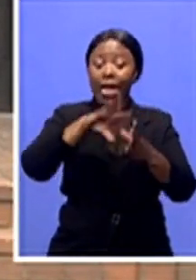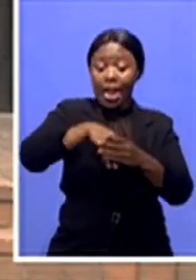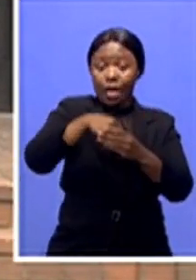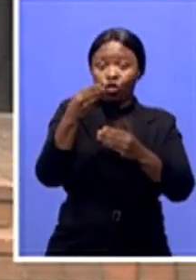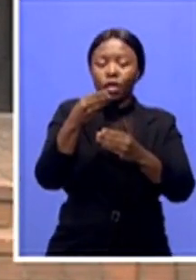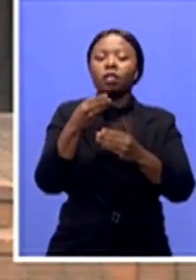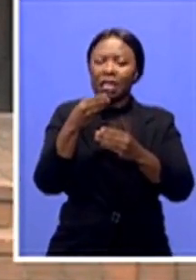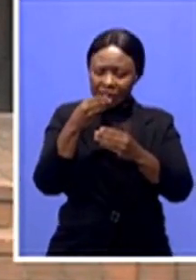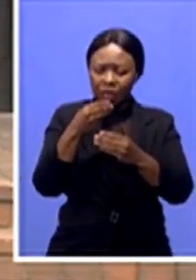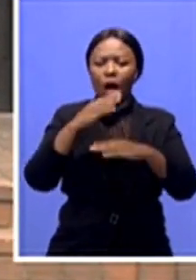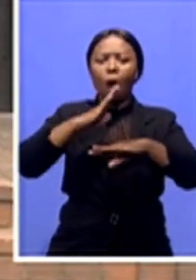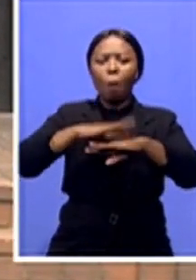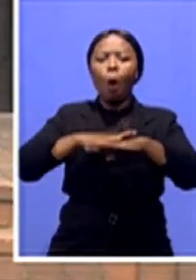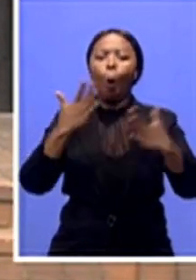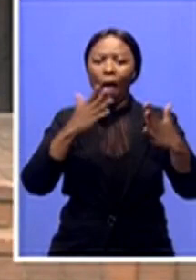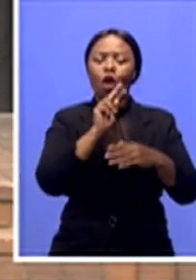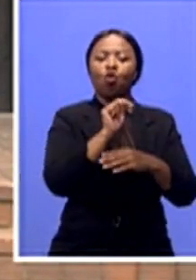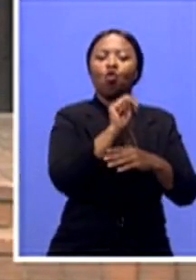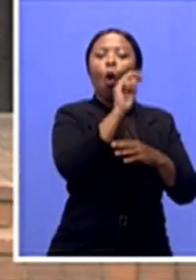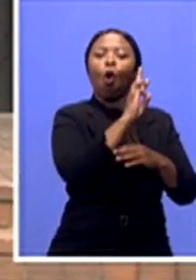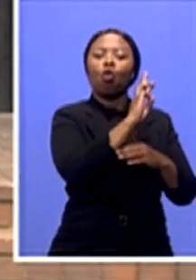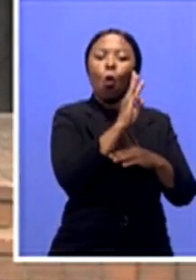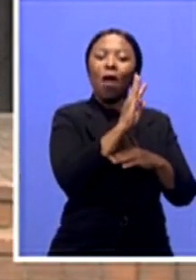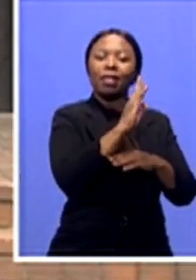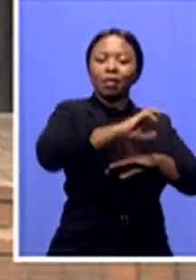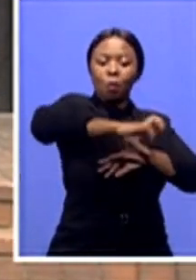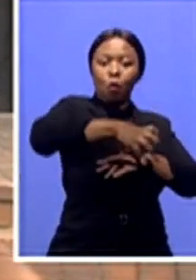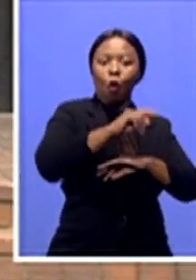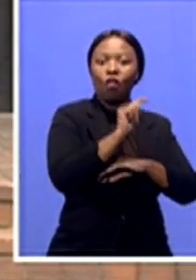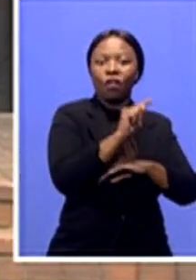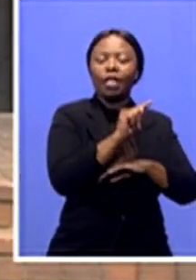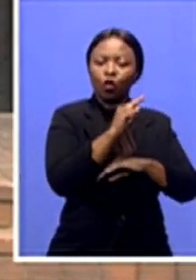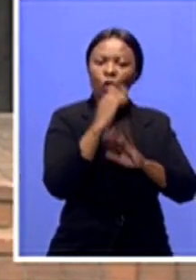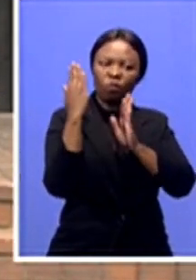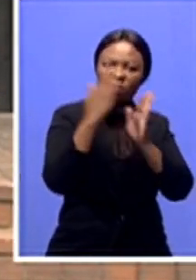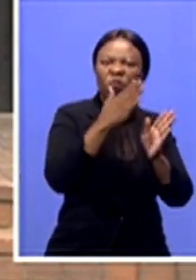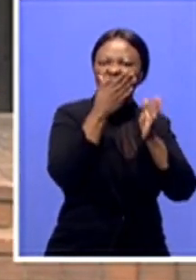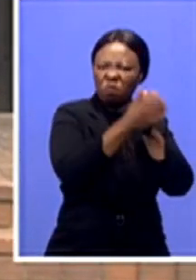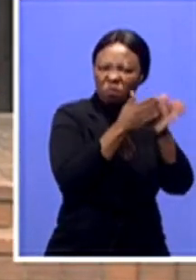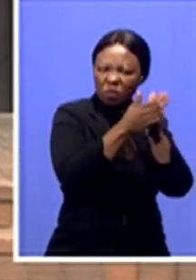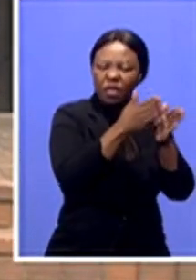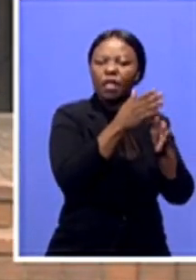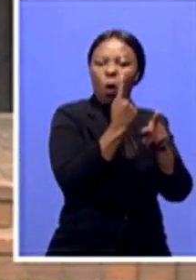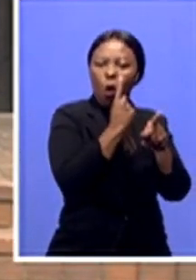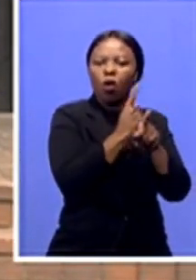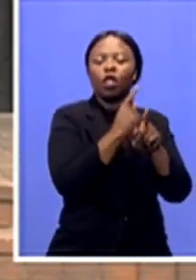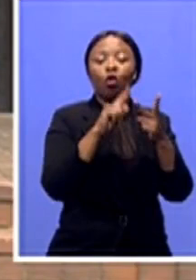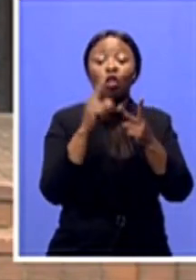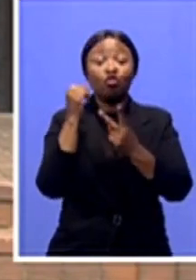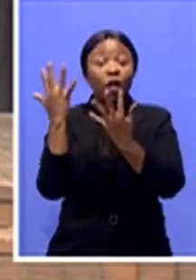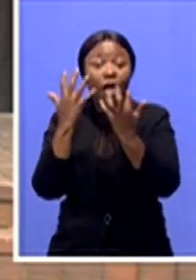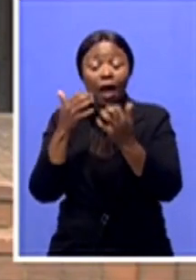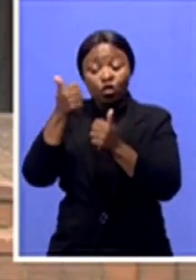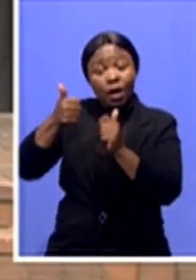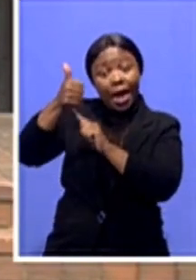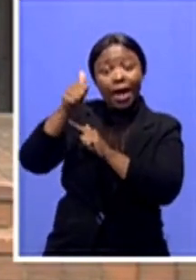Northwest Province. You'd remember that he frequently goes to that particular province. The Treasurer General of the ANC, Paul Mashatile, is all